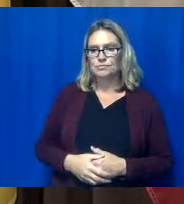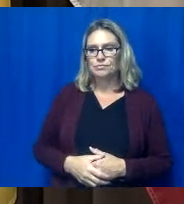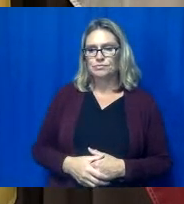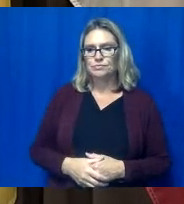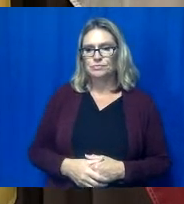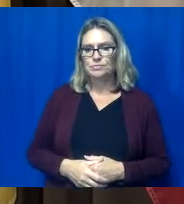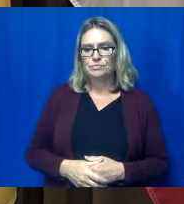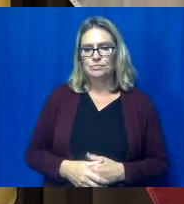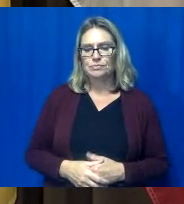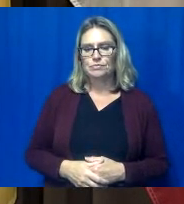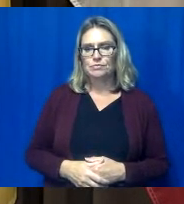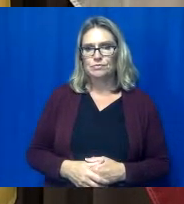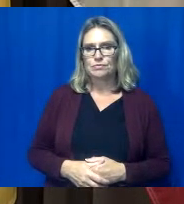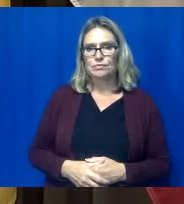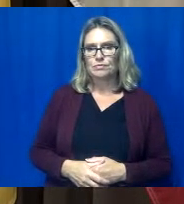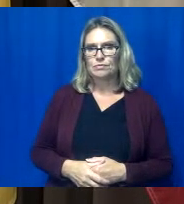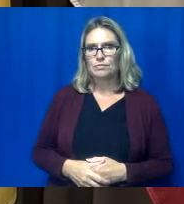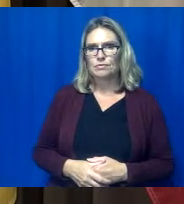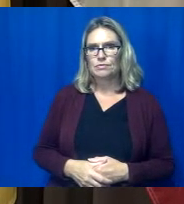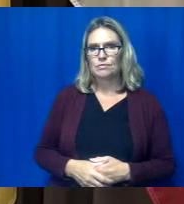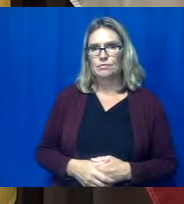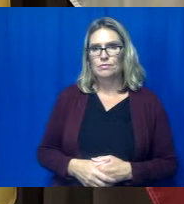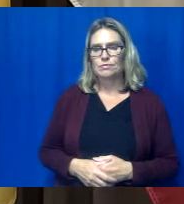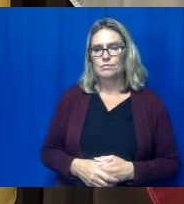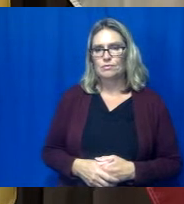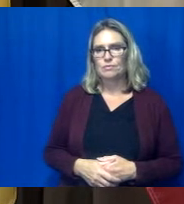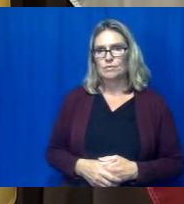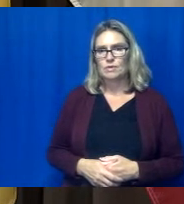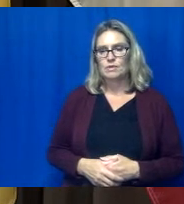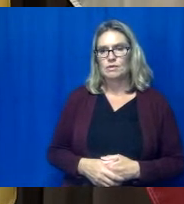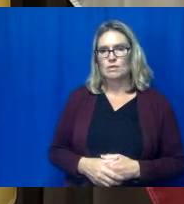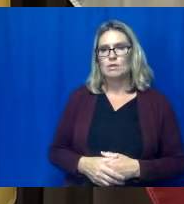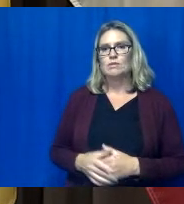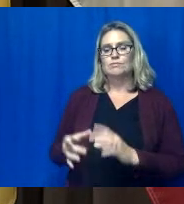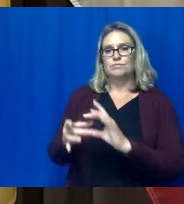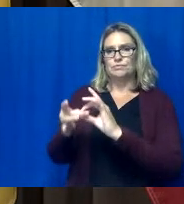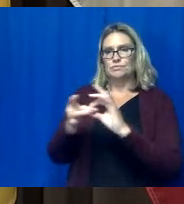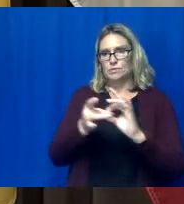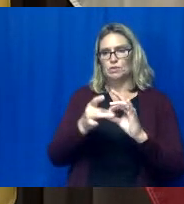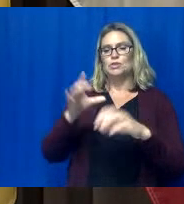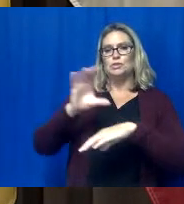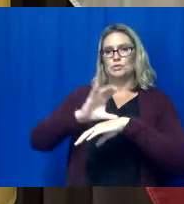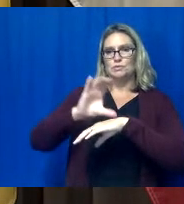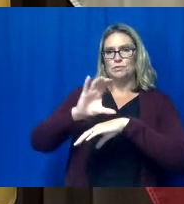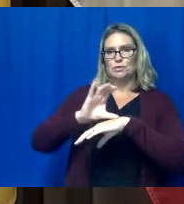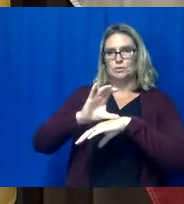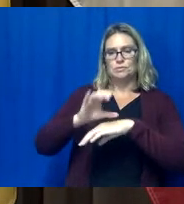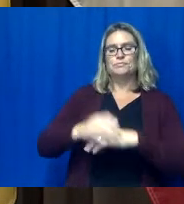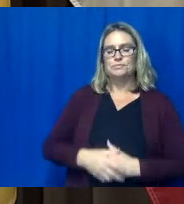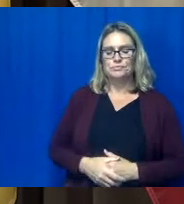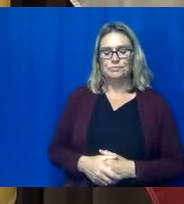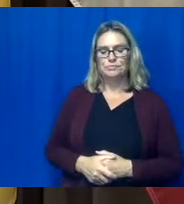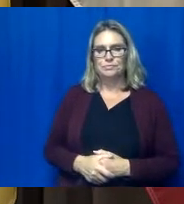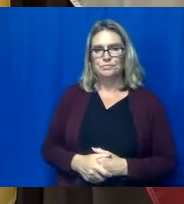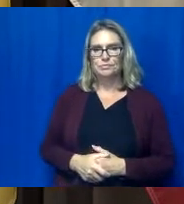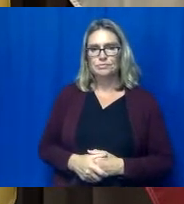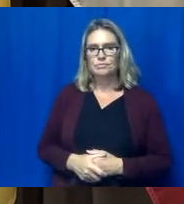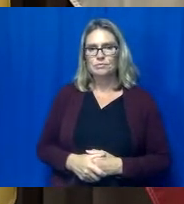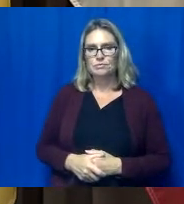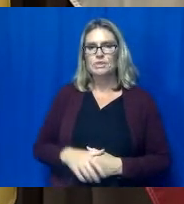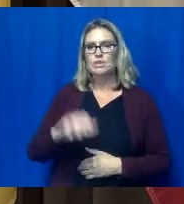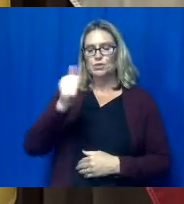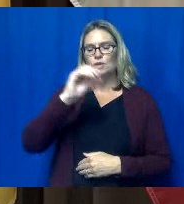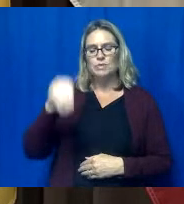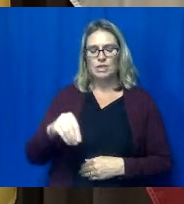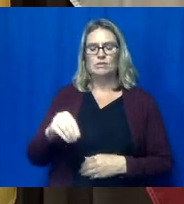over the past month that are part of that network are related to worship-type events. Mr. Heuris, I'm just going